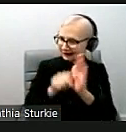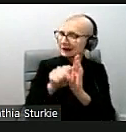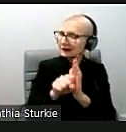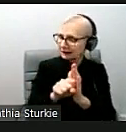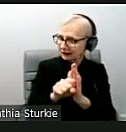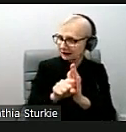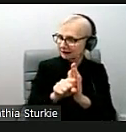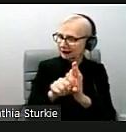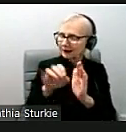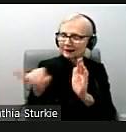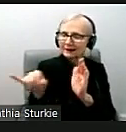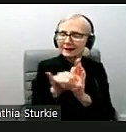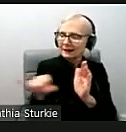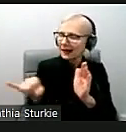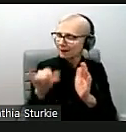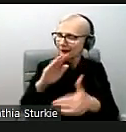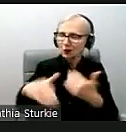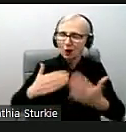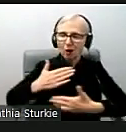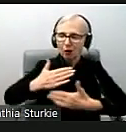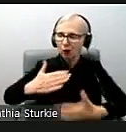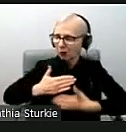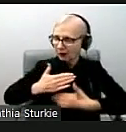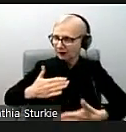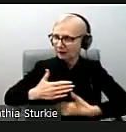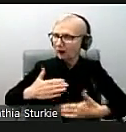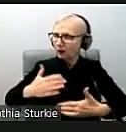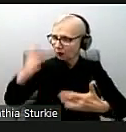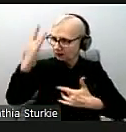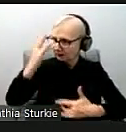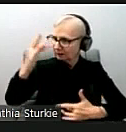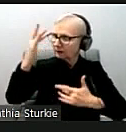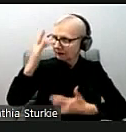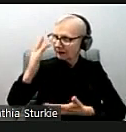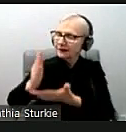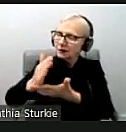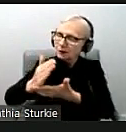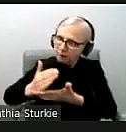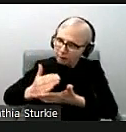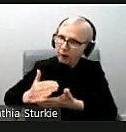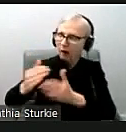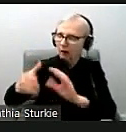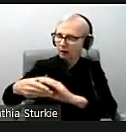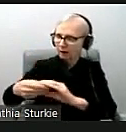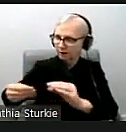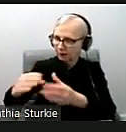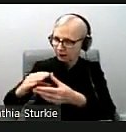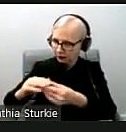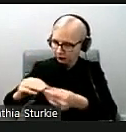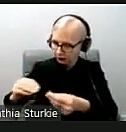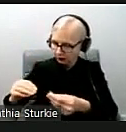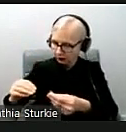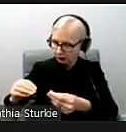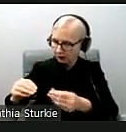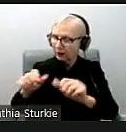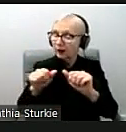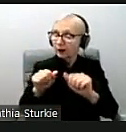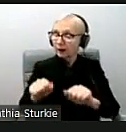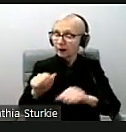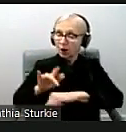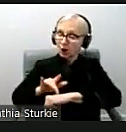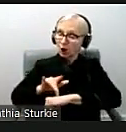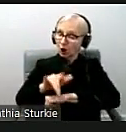are with all respiratory viruses. So that's probably part of the story, that we could have potentially seen an earlier wave